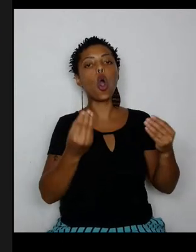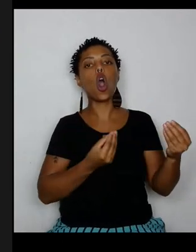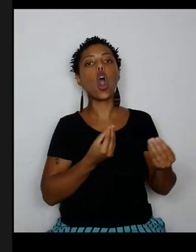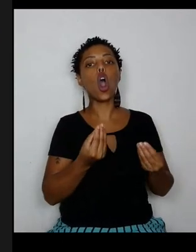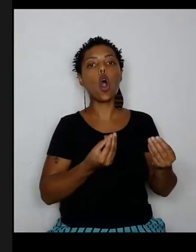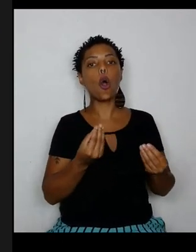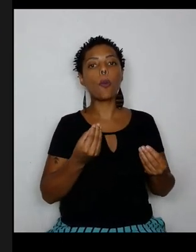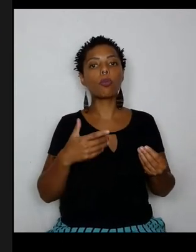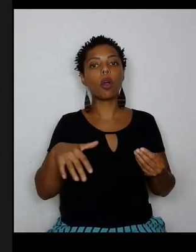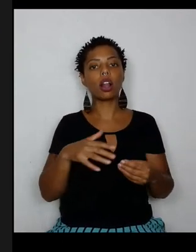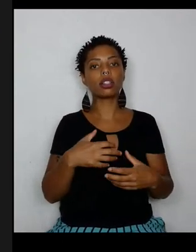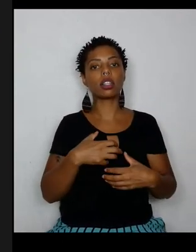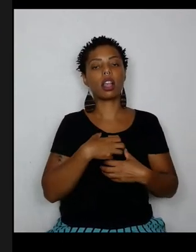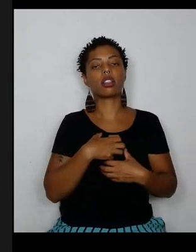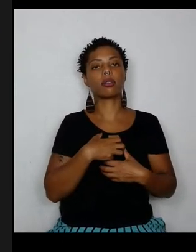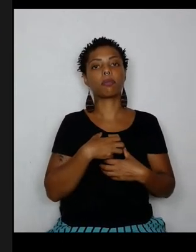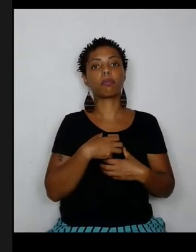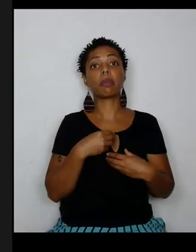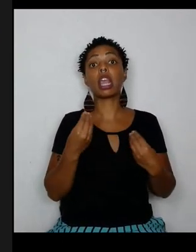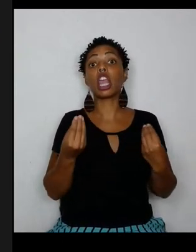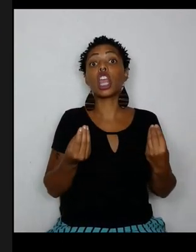receive this idea